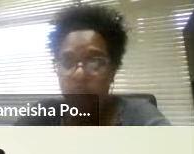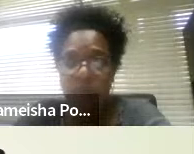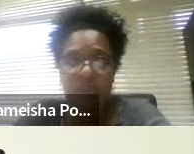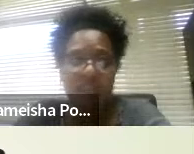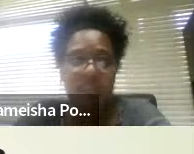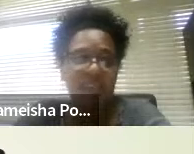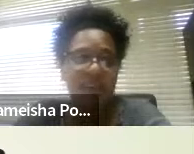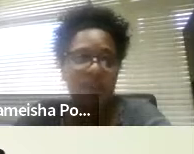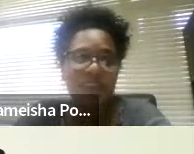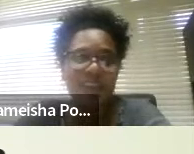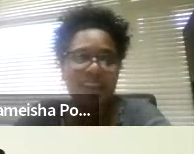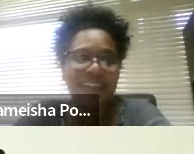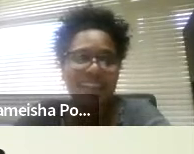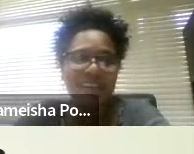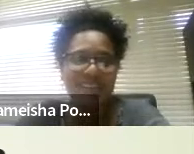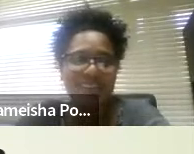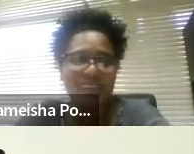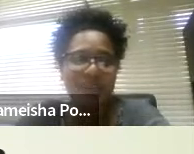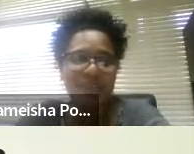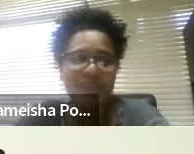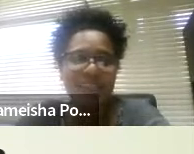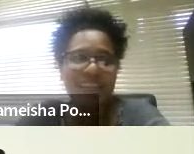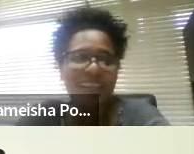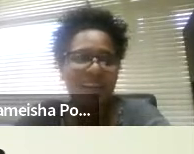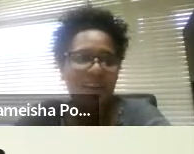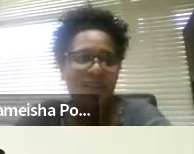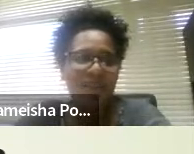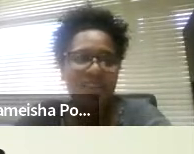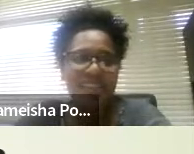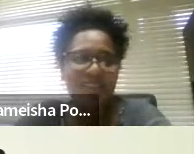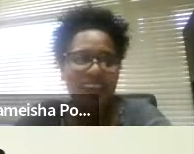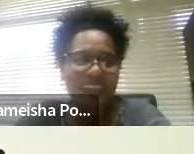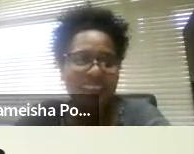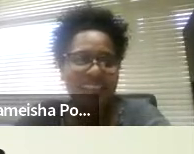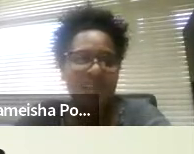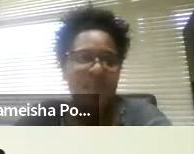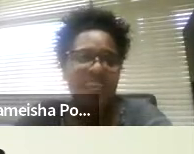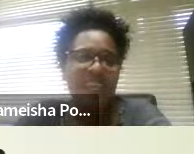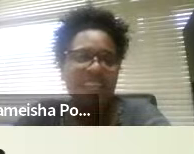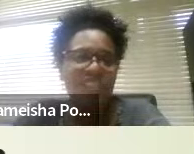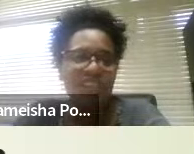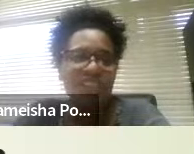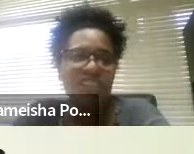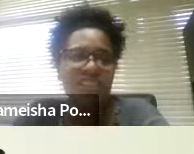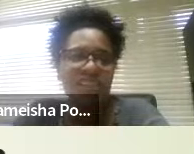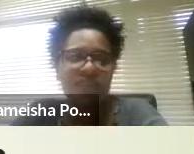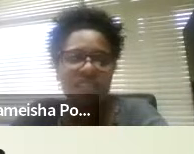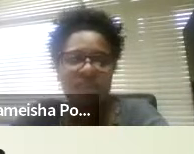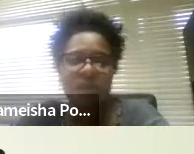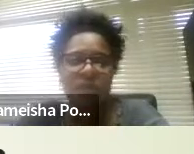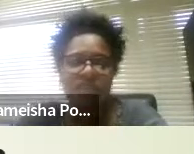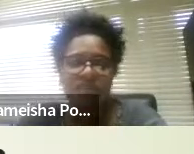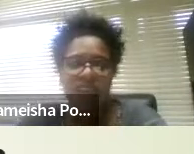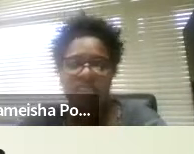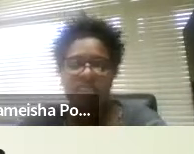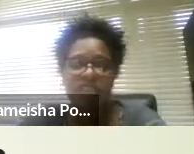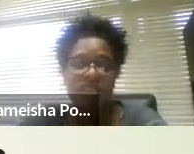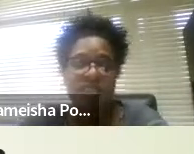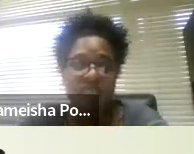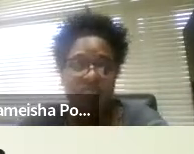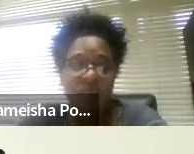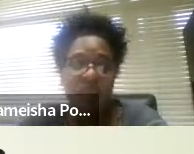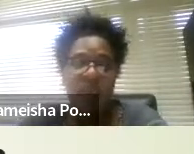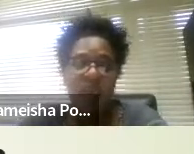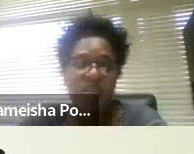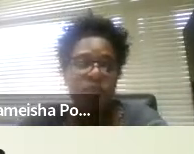if I pronounced that second one correctly. Dr. Edwards will, of course, advise. In addition, she serves as a member of the